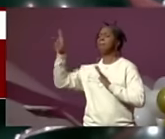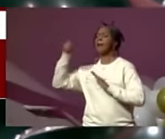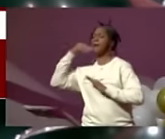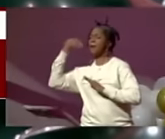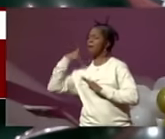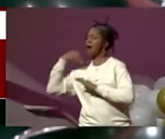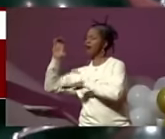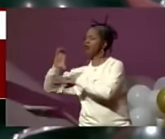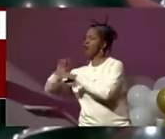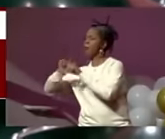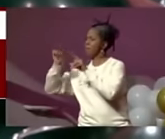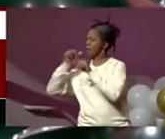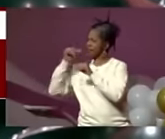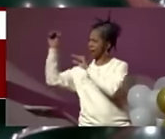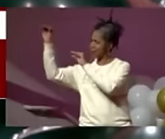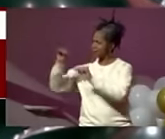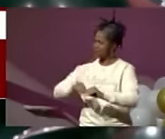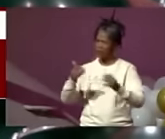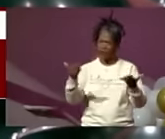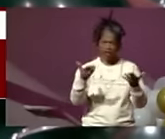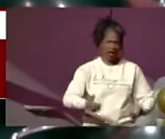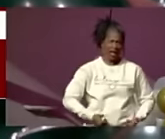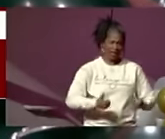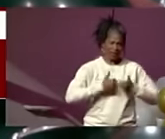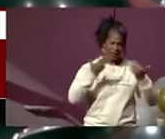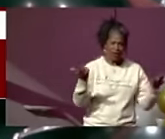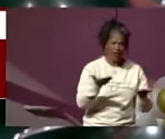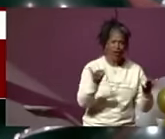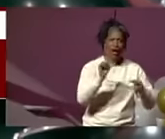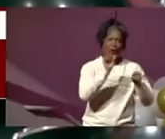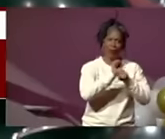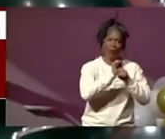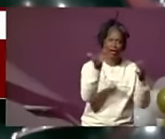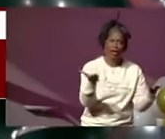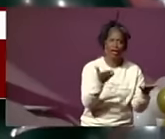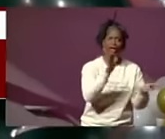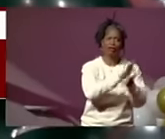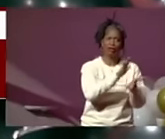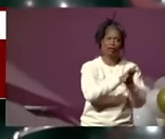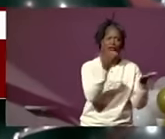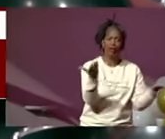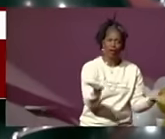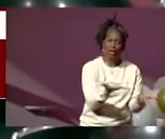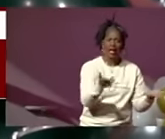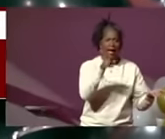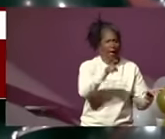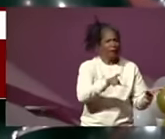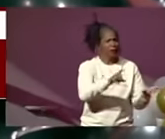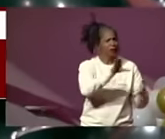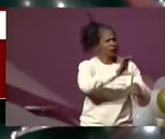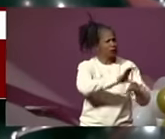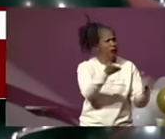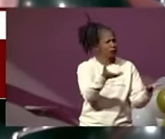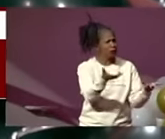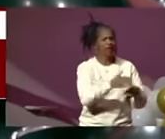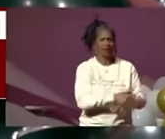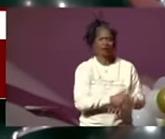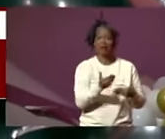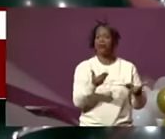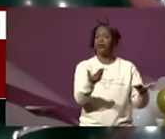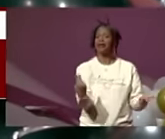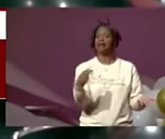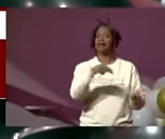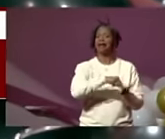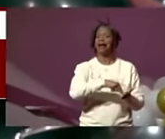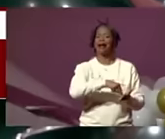there, but now I live here. Work here, go to school here. I need a church home here. If that's you, stand